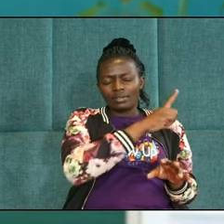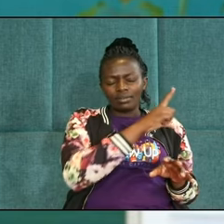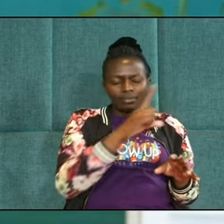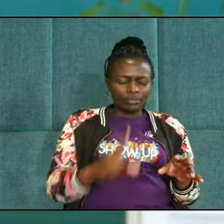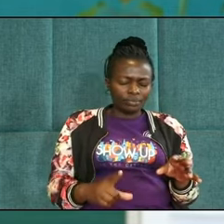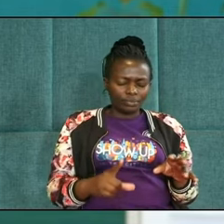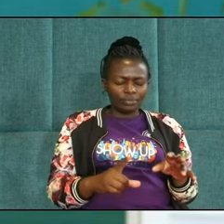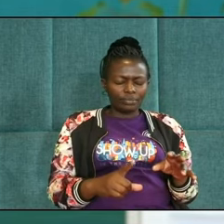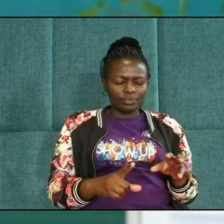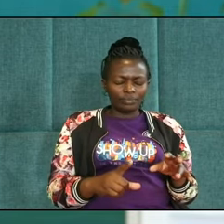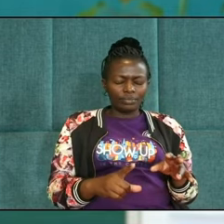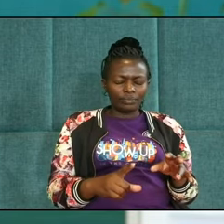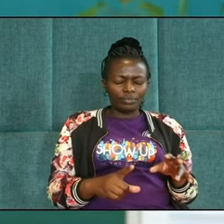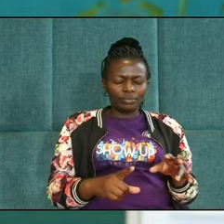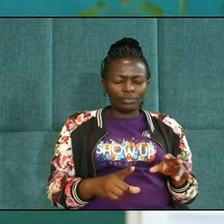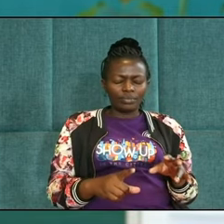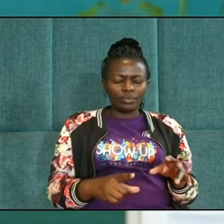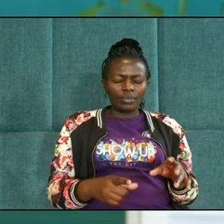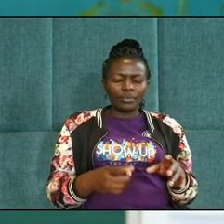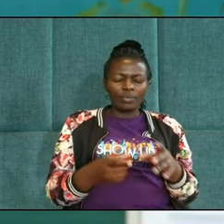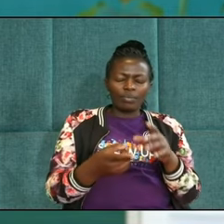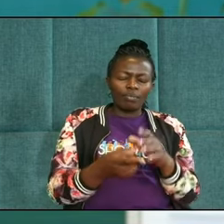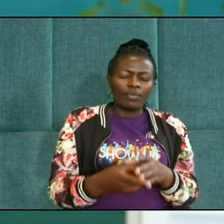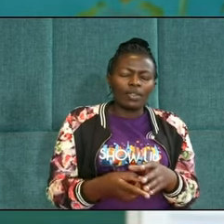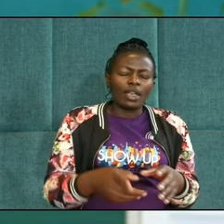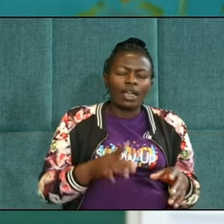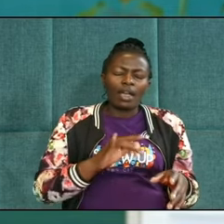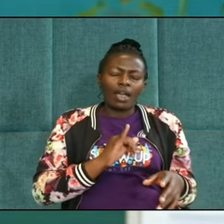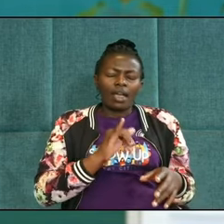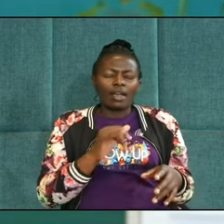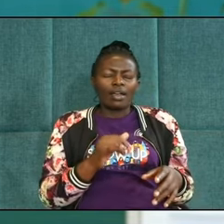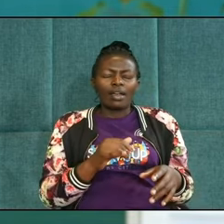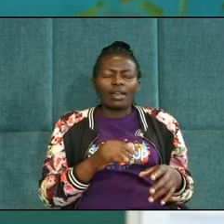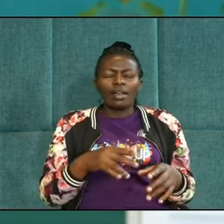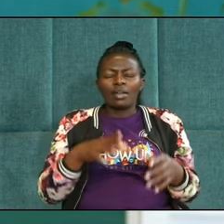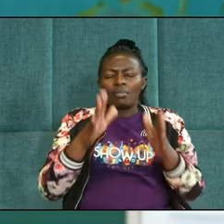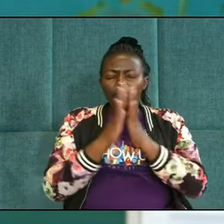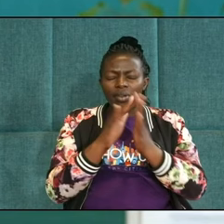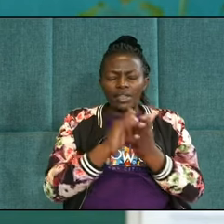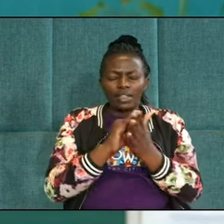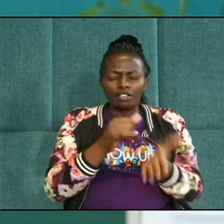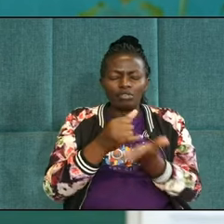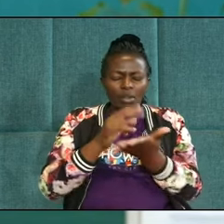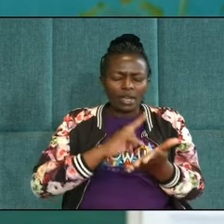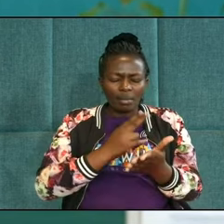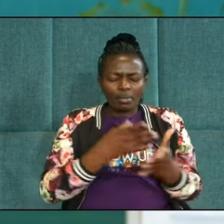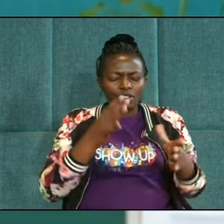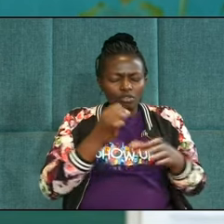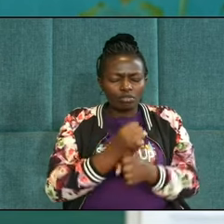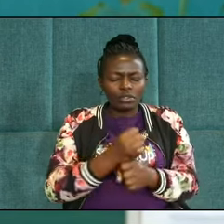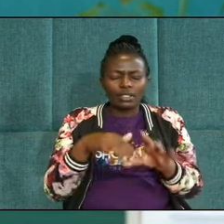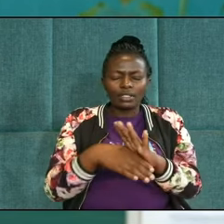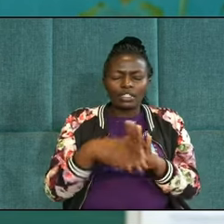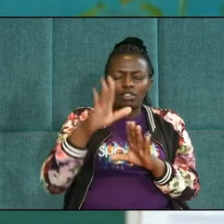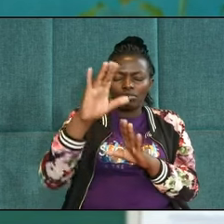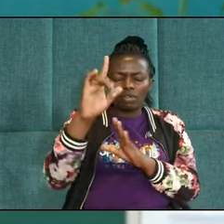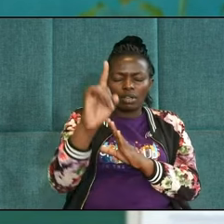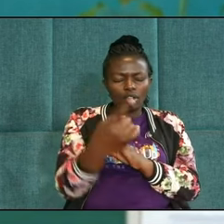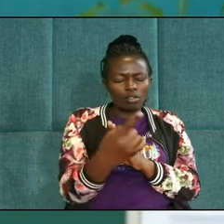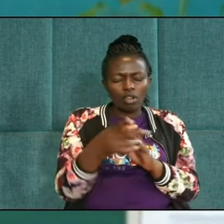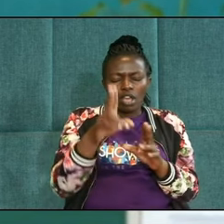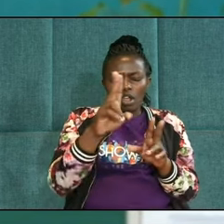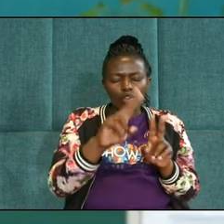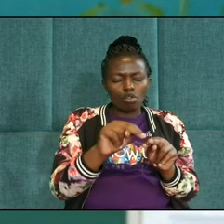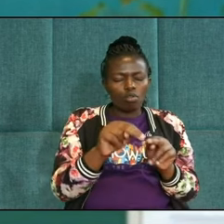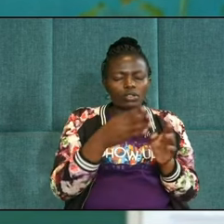us, instead of putting our trust in men, to put our trust in you, because you never